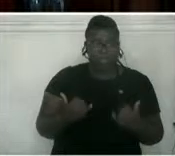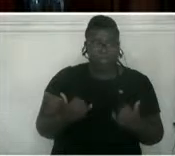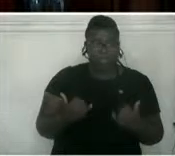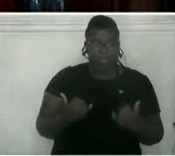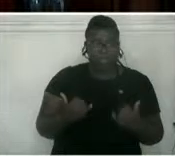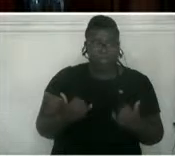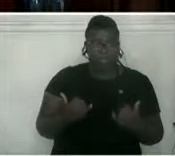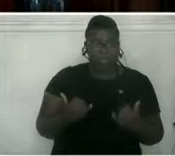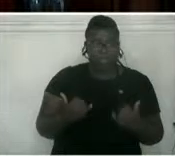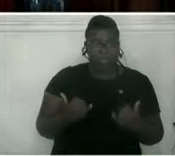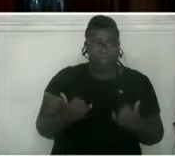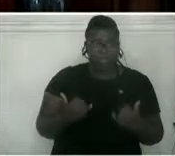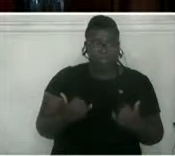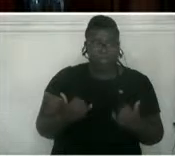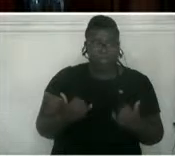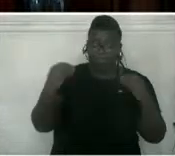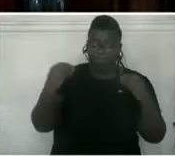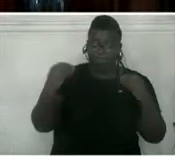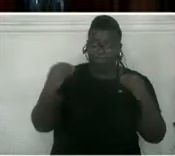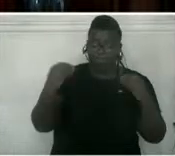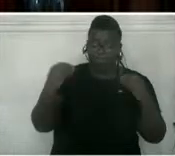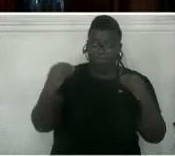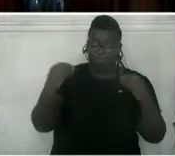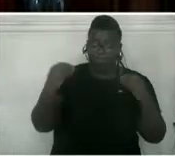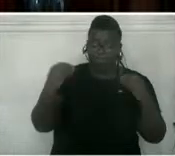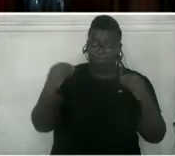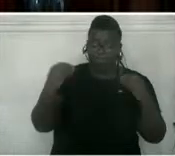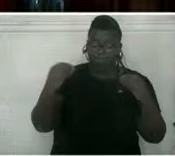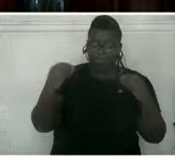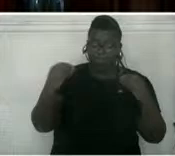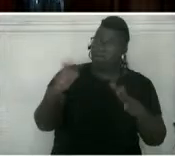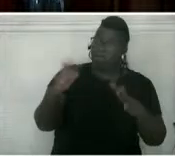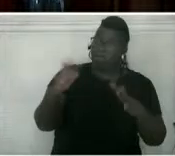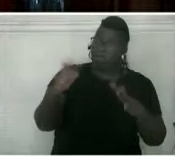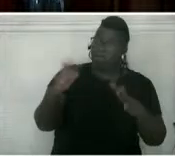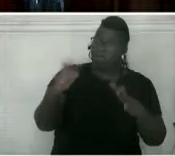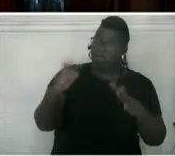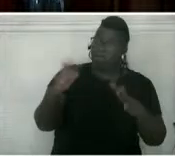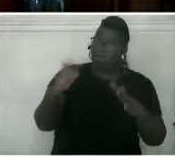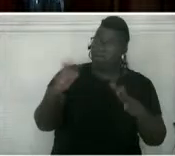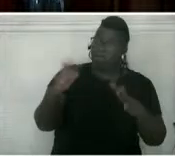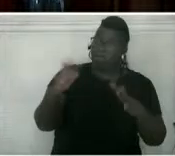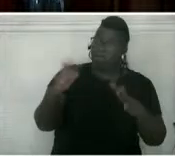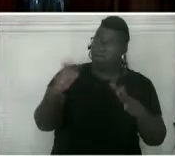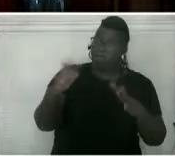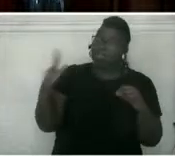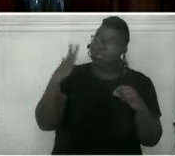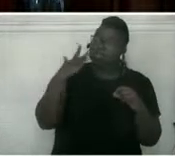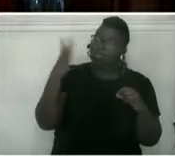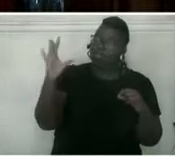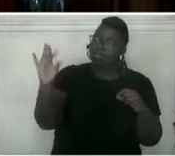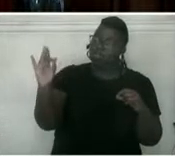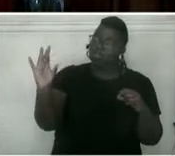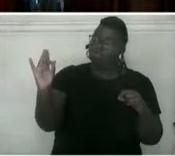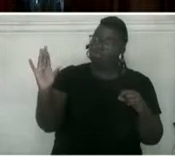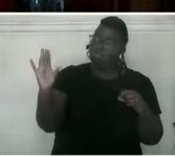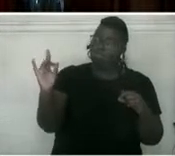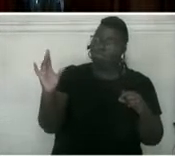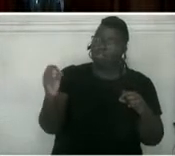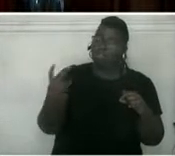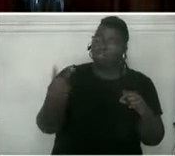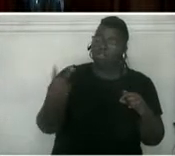of business today. The House is adjourned until Tuesday, the 2nd